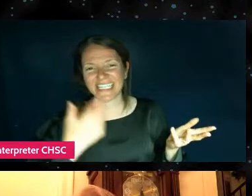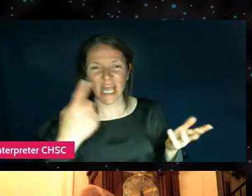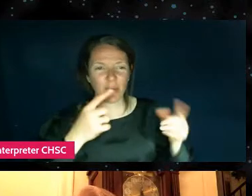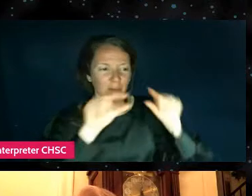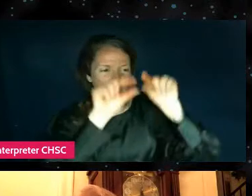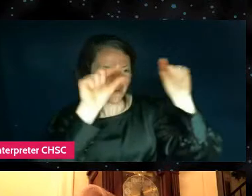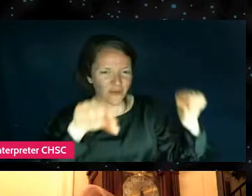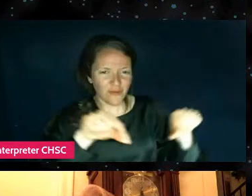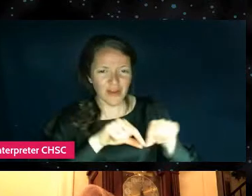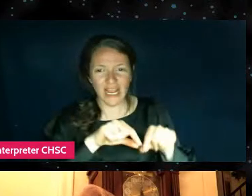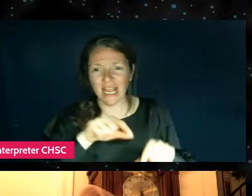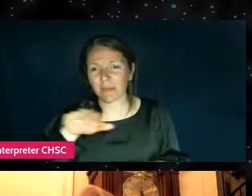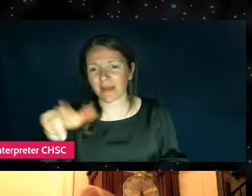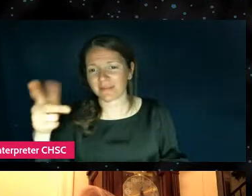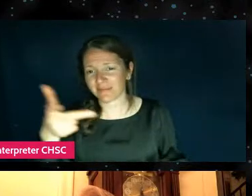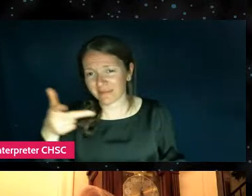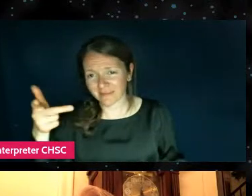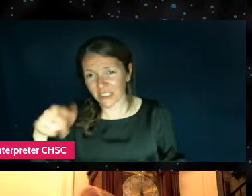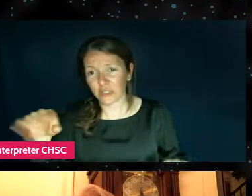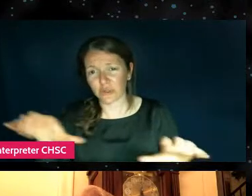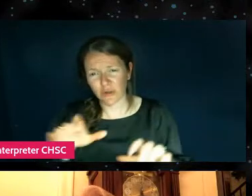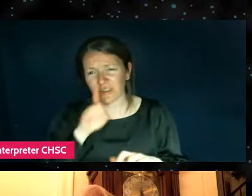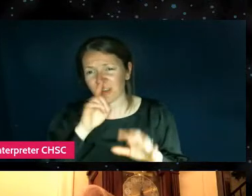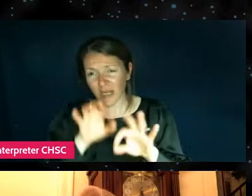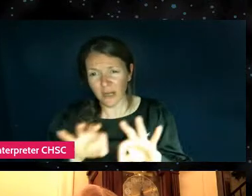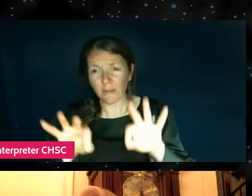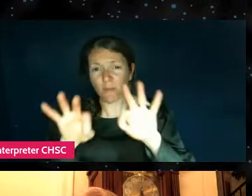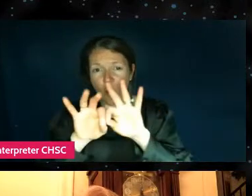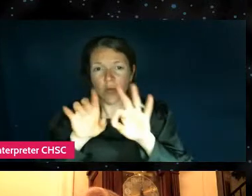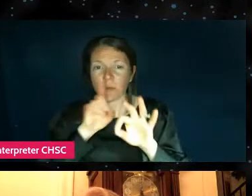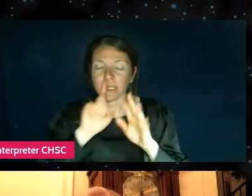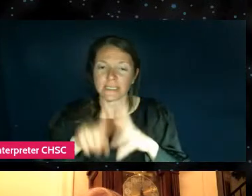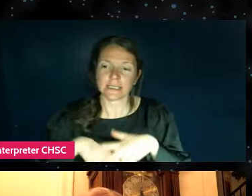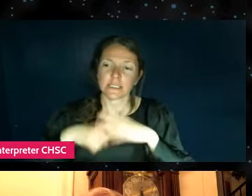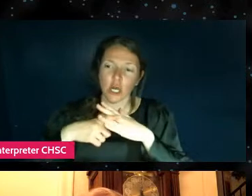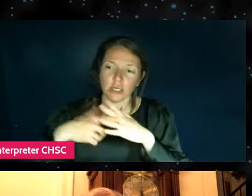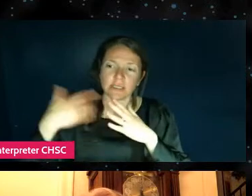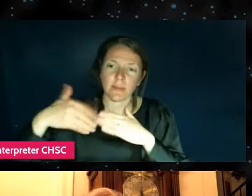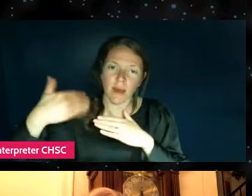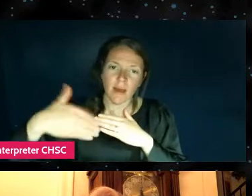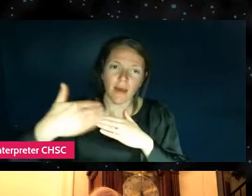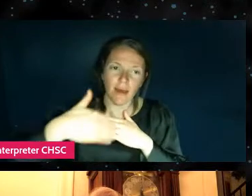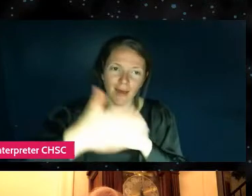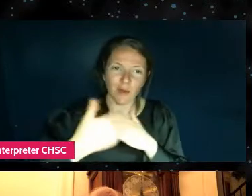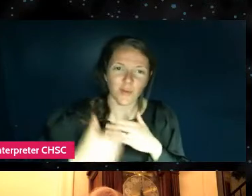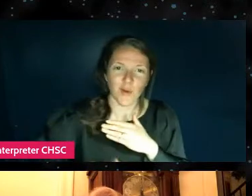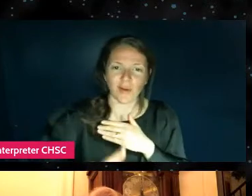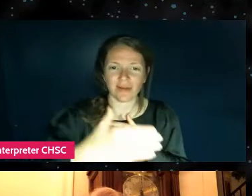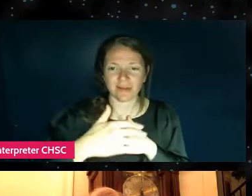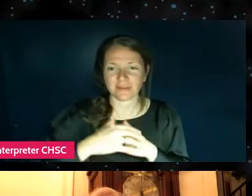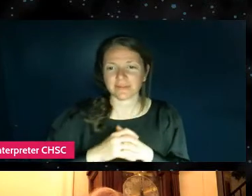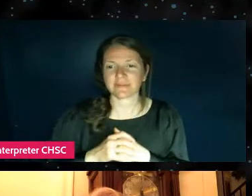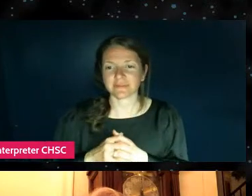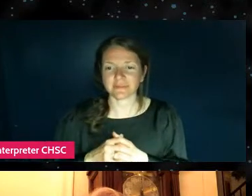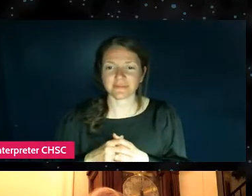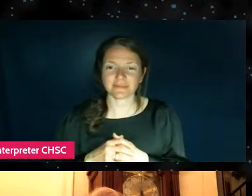Michael have done, is very, very important. And it sort of starts the ball rolling. Mm-hmm.